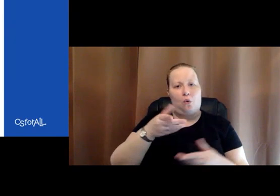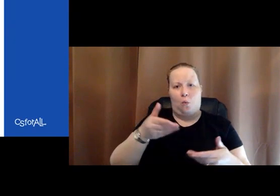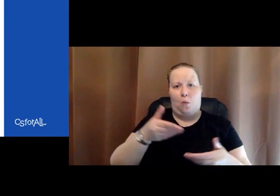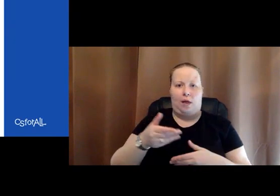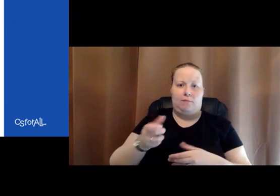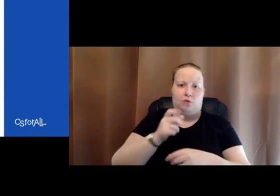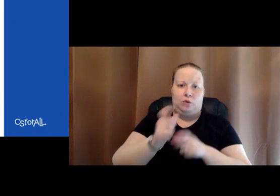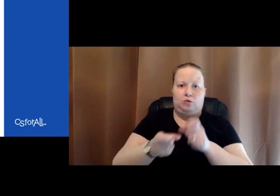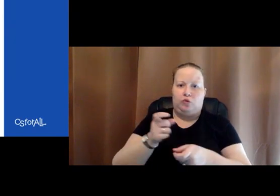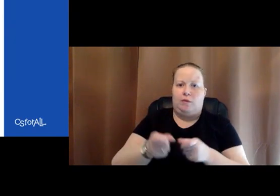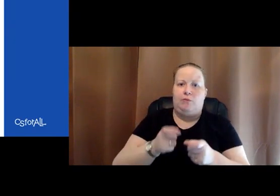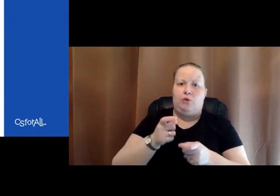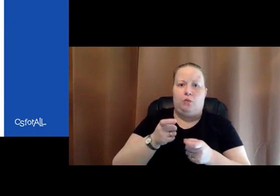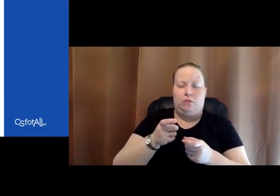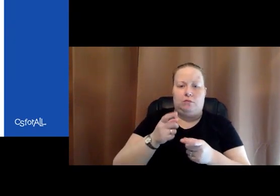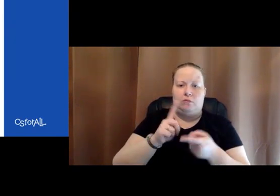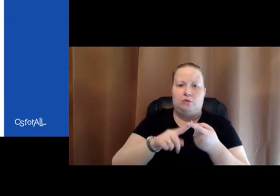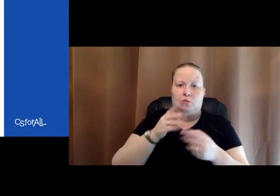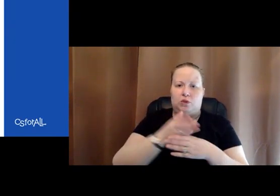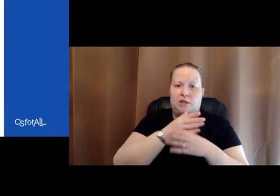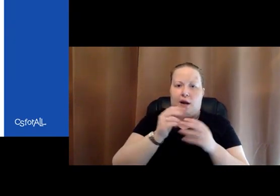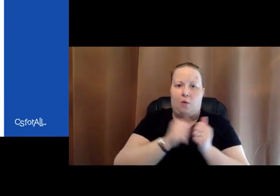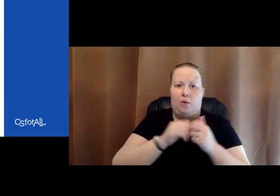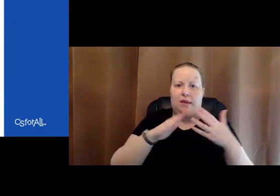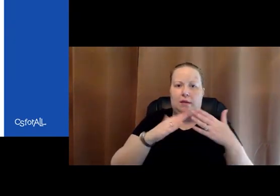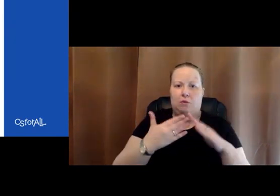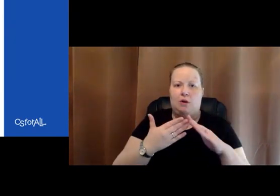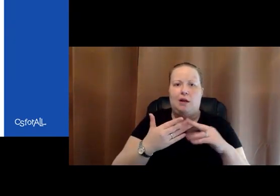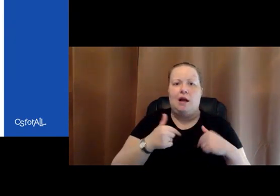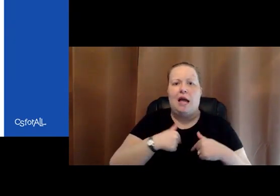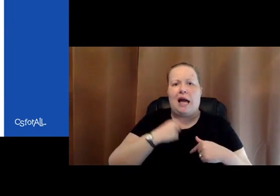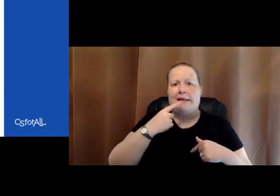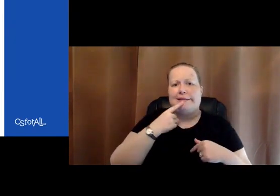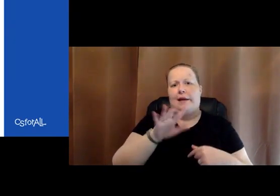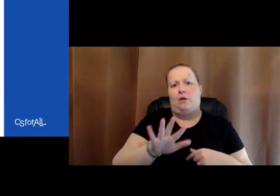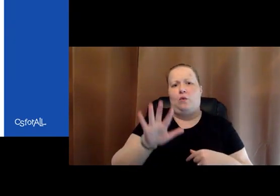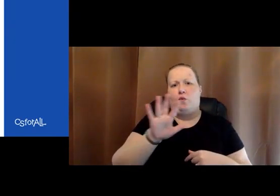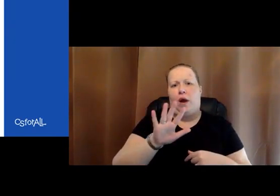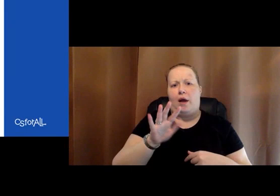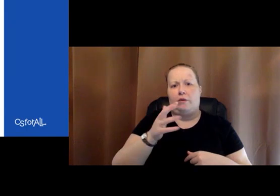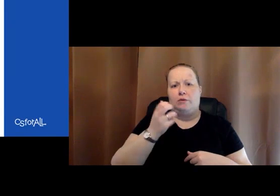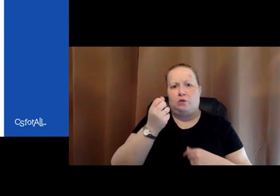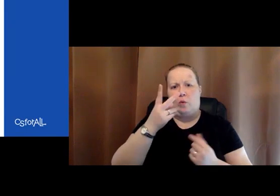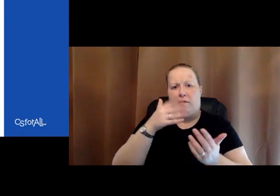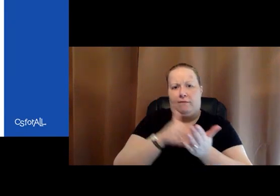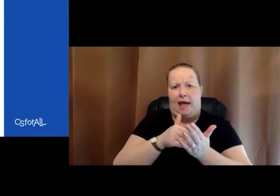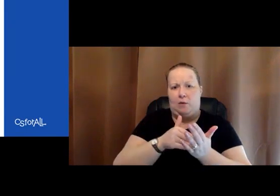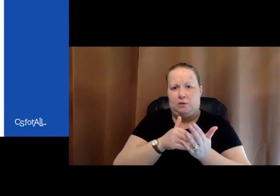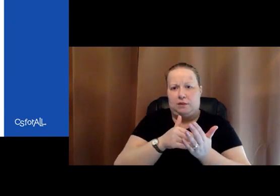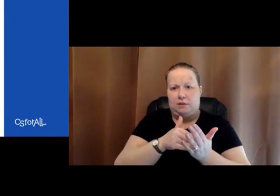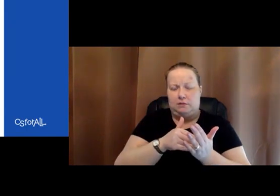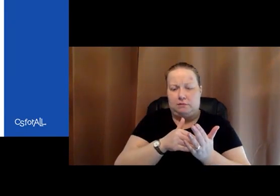to be shared with our community, which I say is around the 12,000 mark.